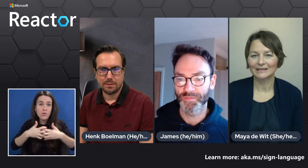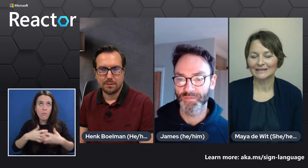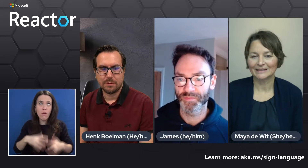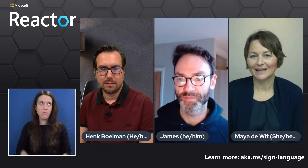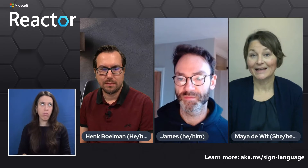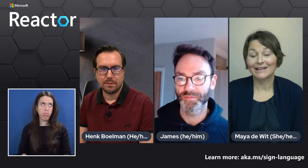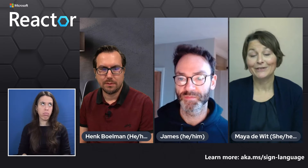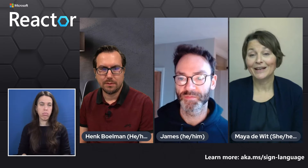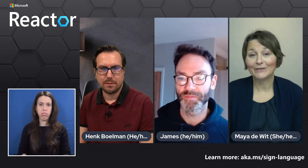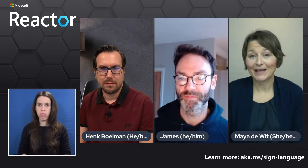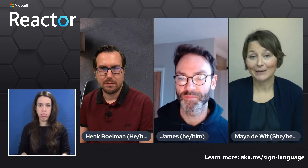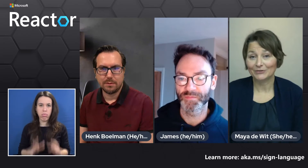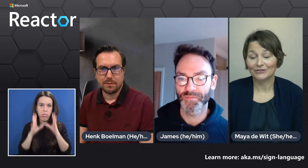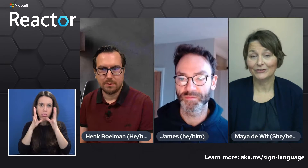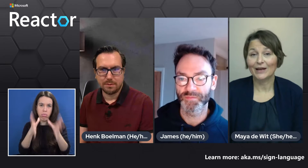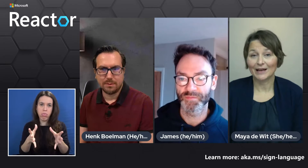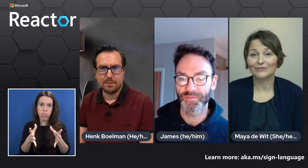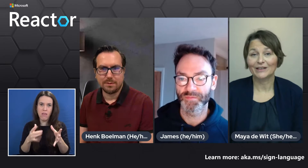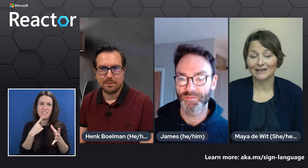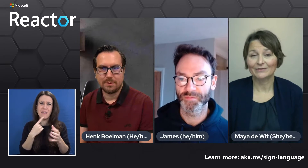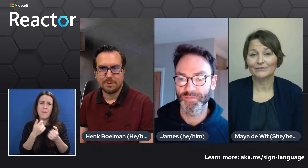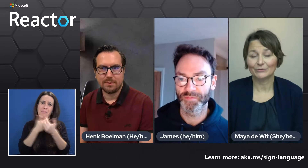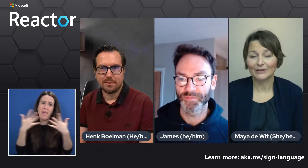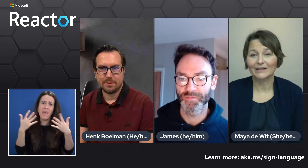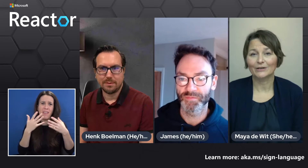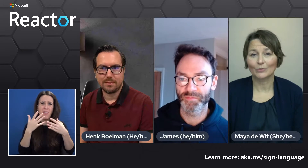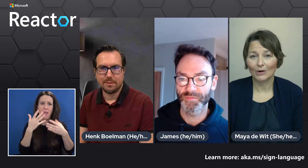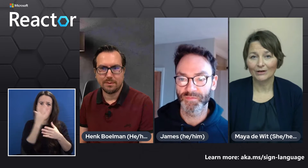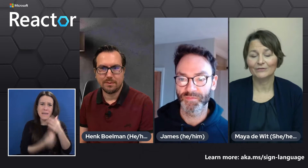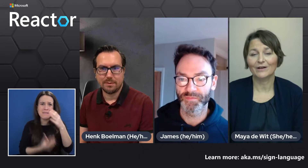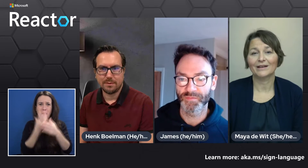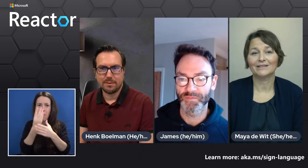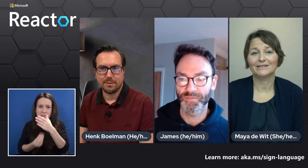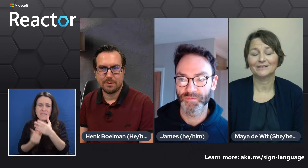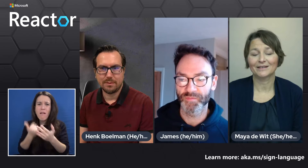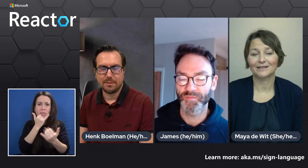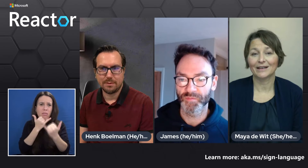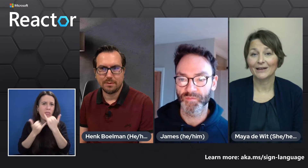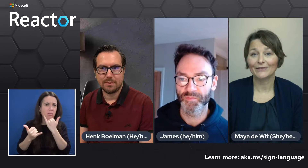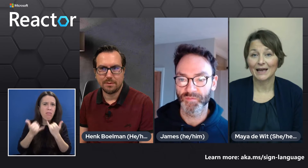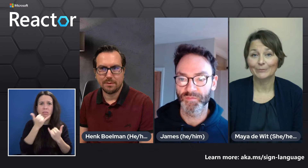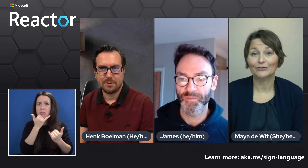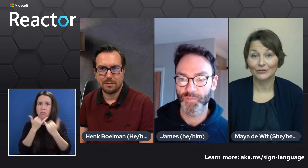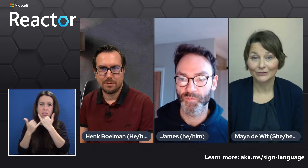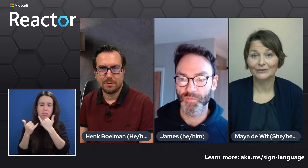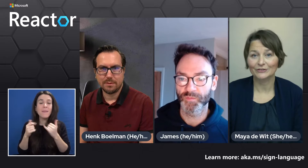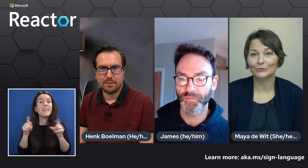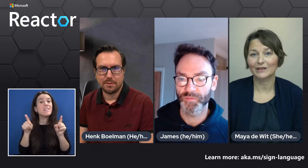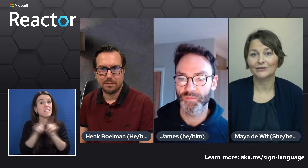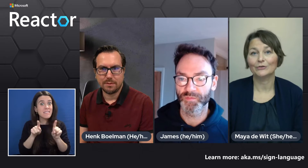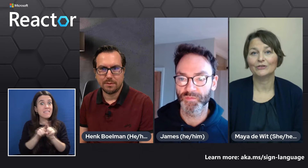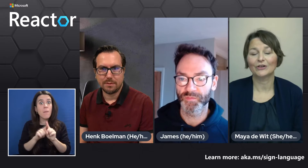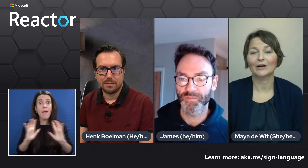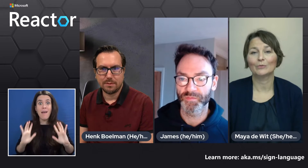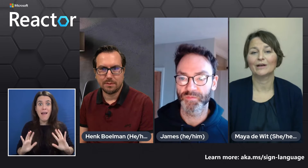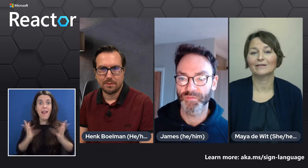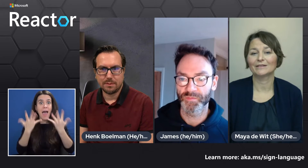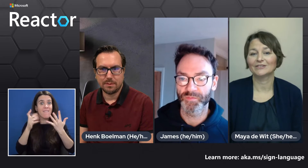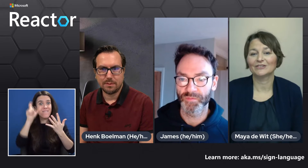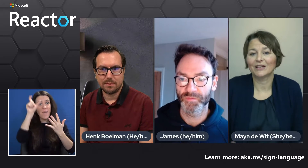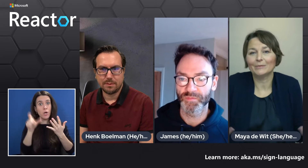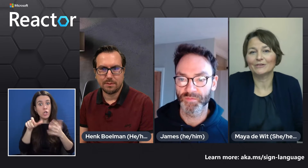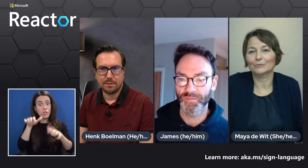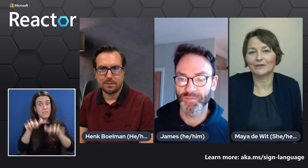there. And even live captions, you have to get really qualified live captioners who can do the job well.